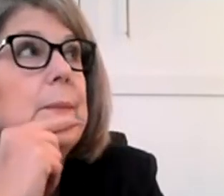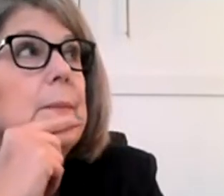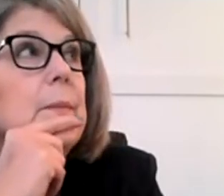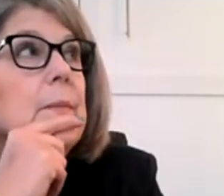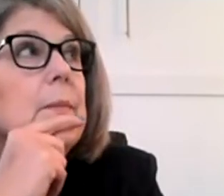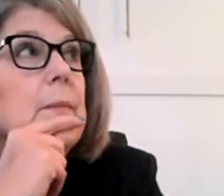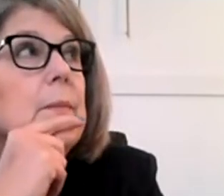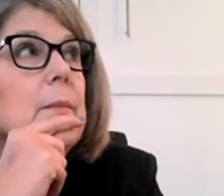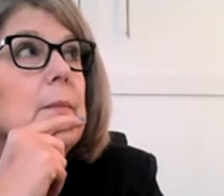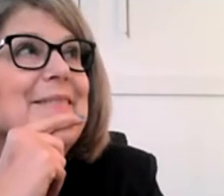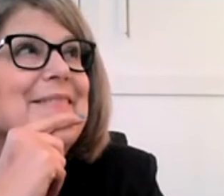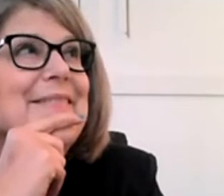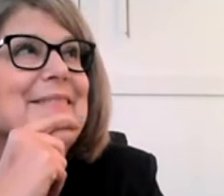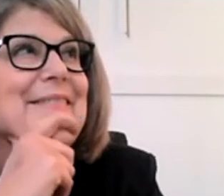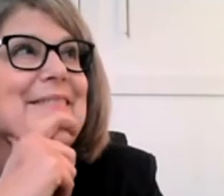trying to do math,